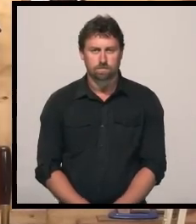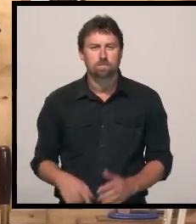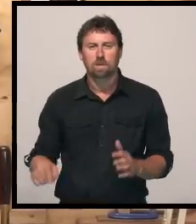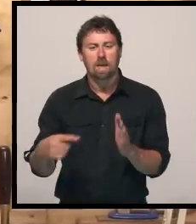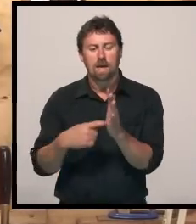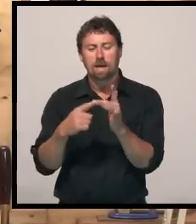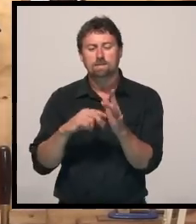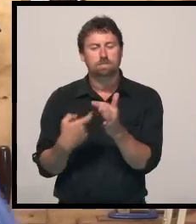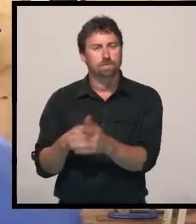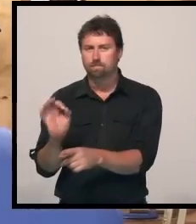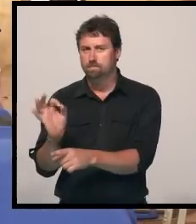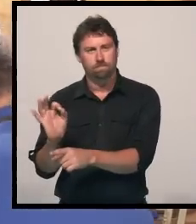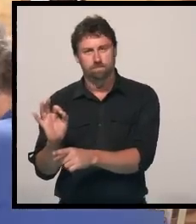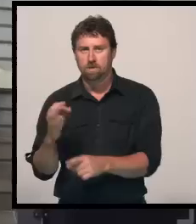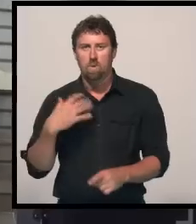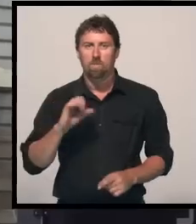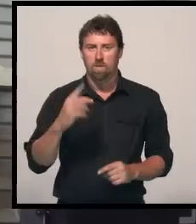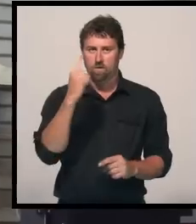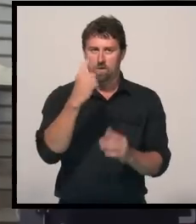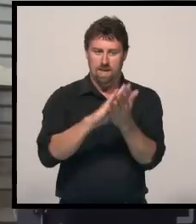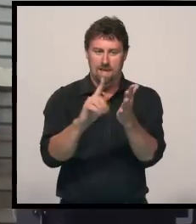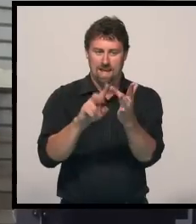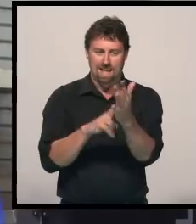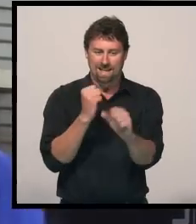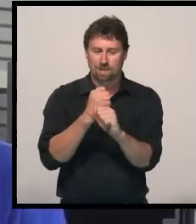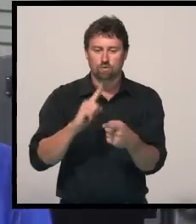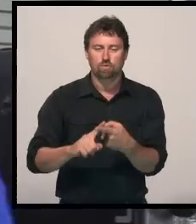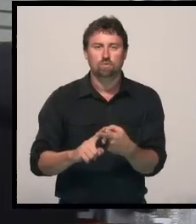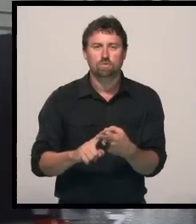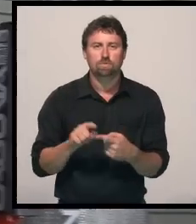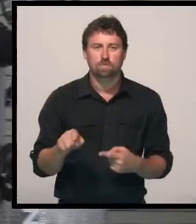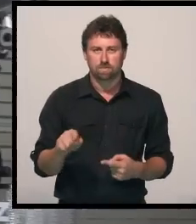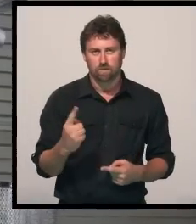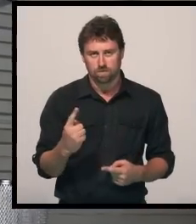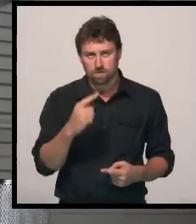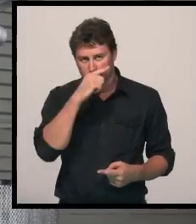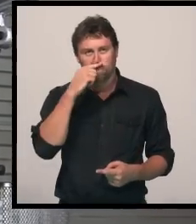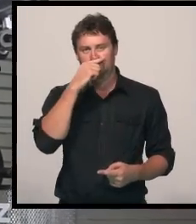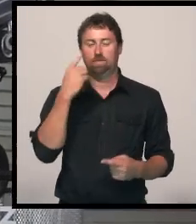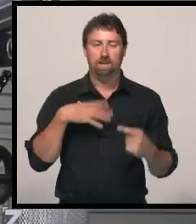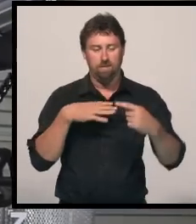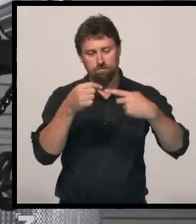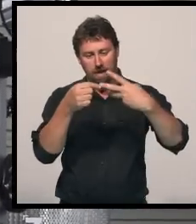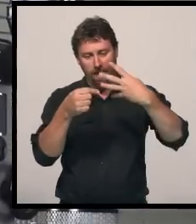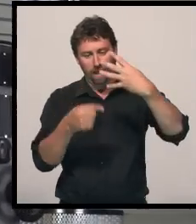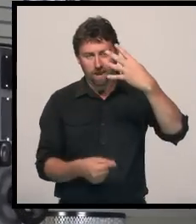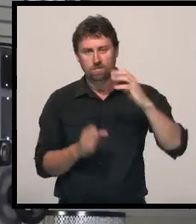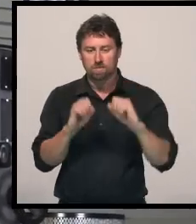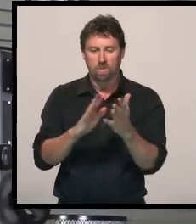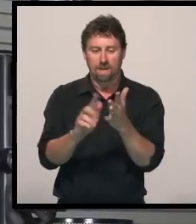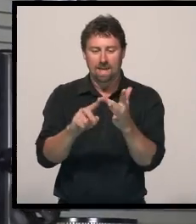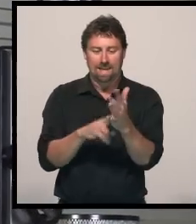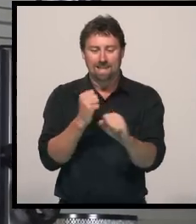timber one yet, because we've got to fit the hinges. And here's all the paraphernalia for fitting hinges.